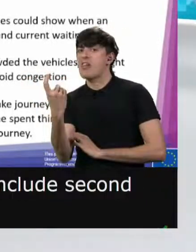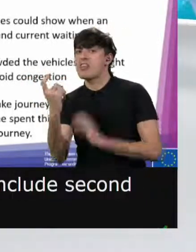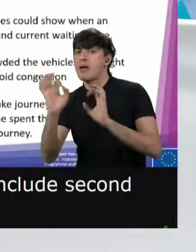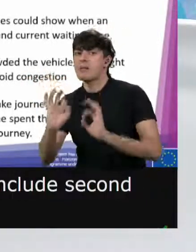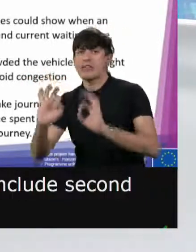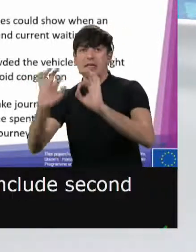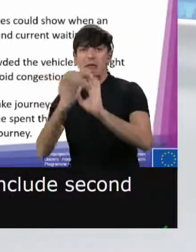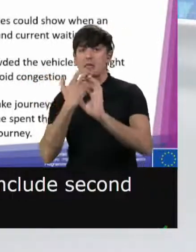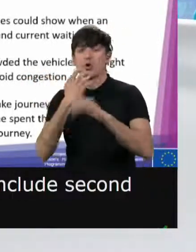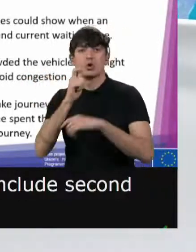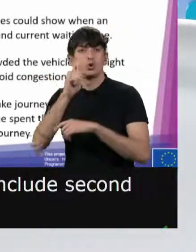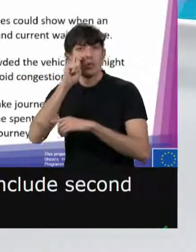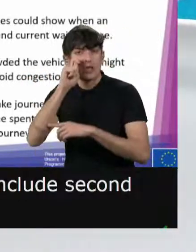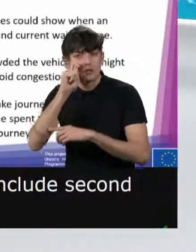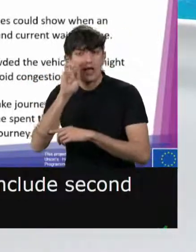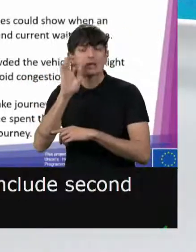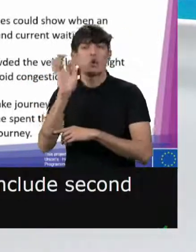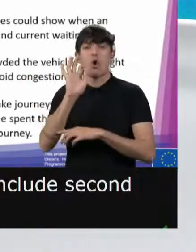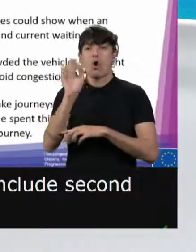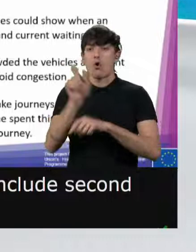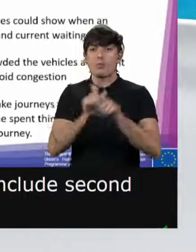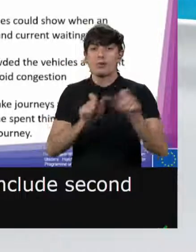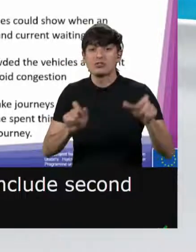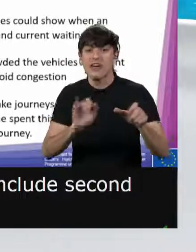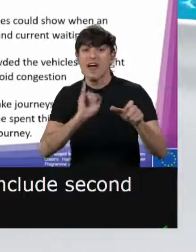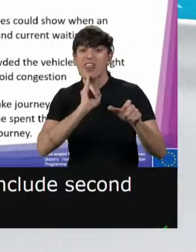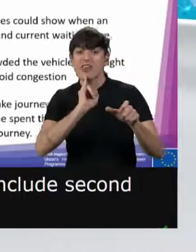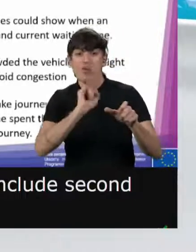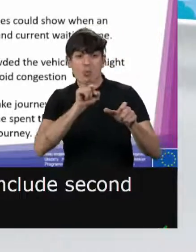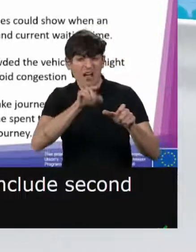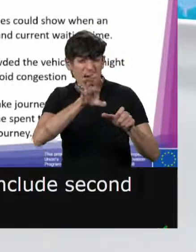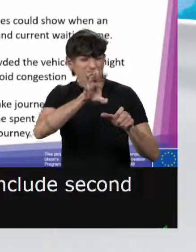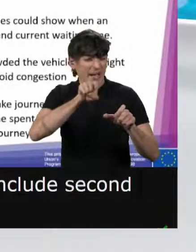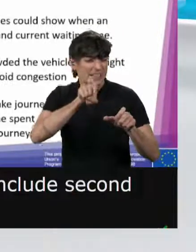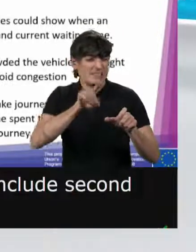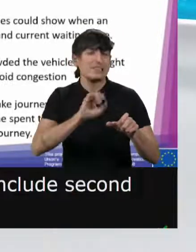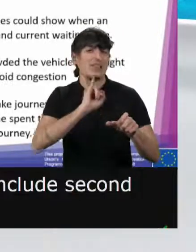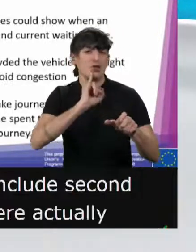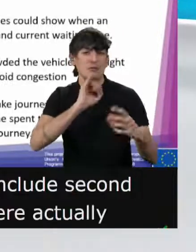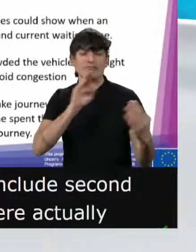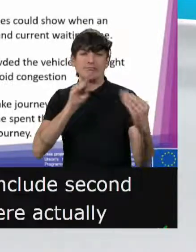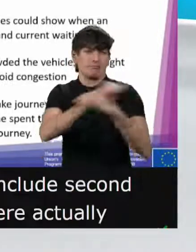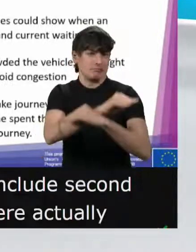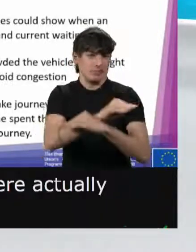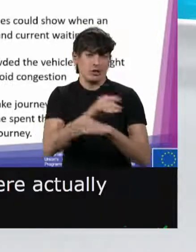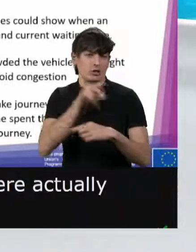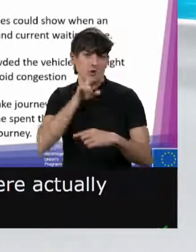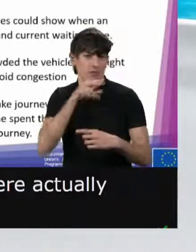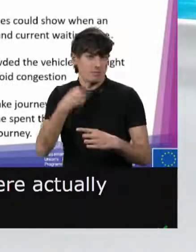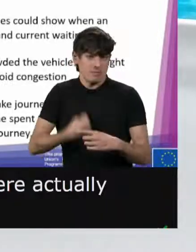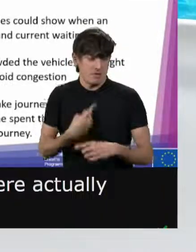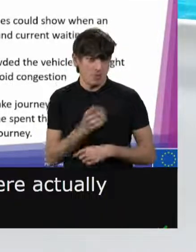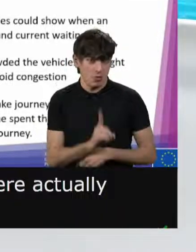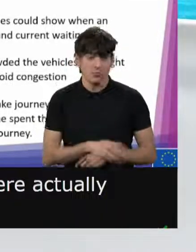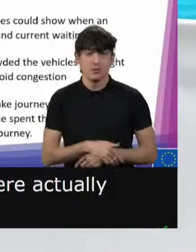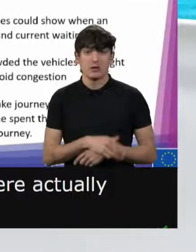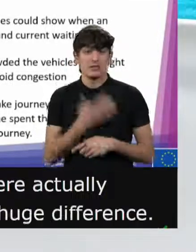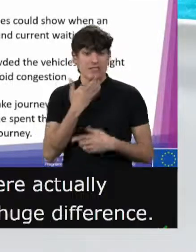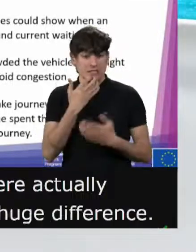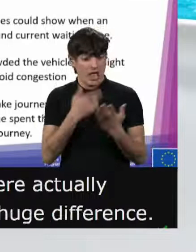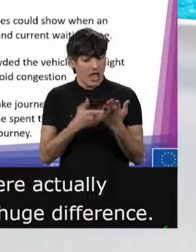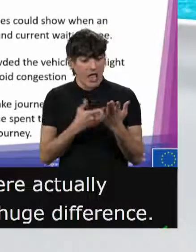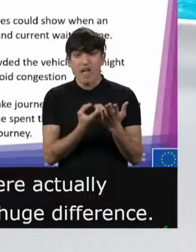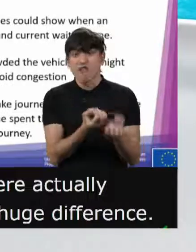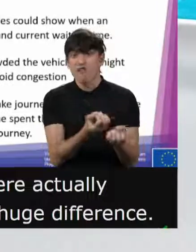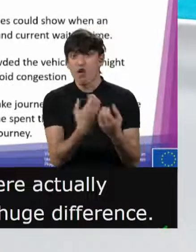on, where actually having information laid out simply would make a huge difference. Being connected